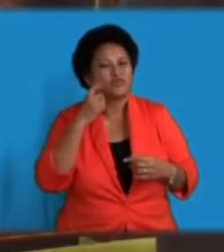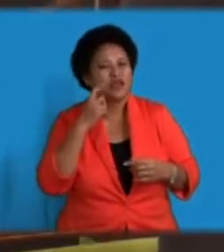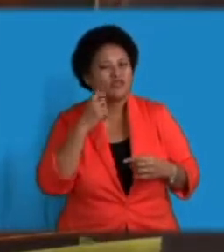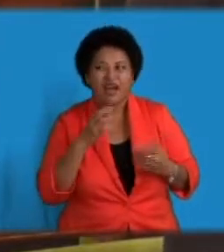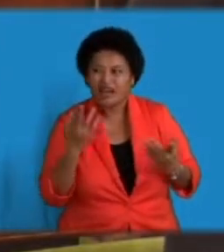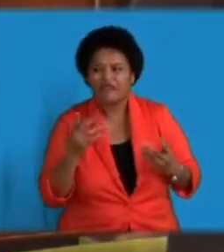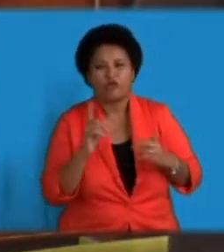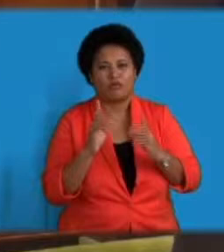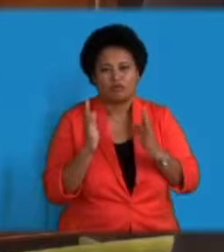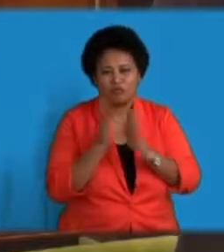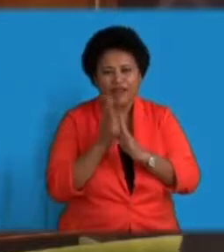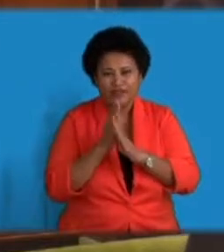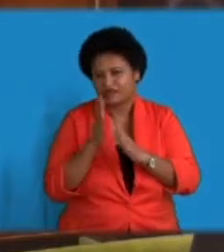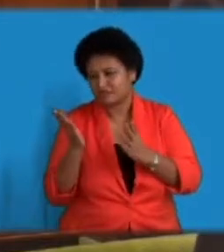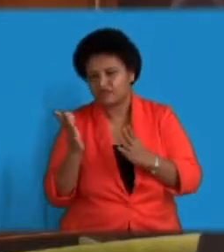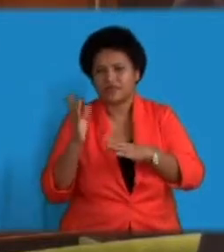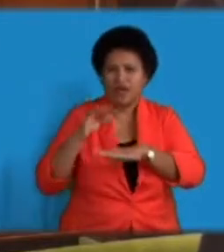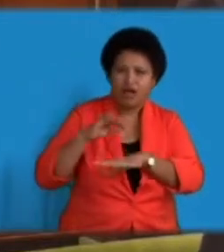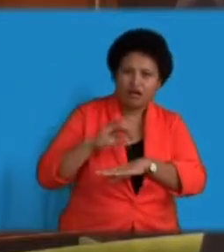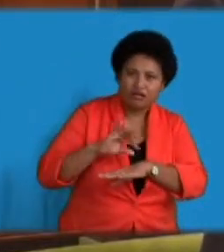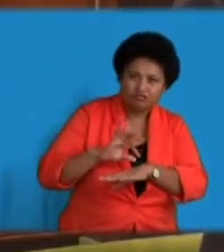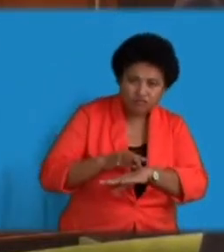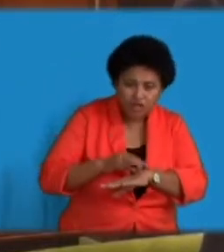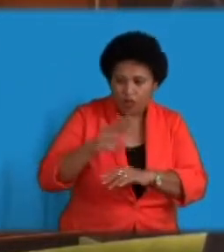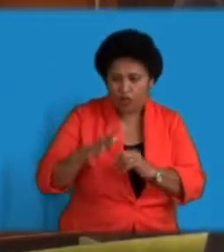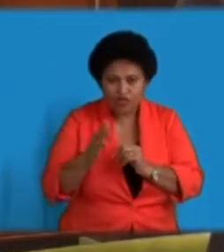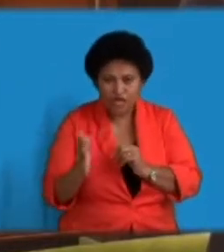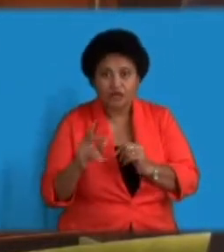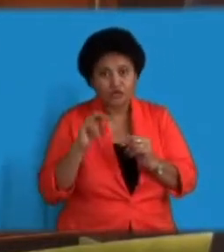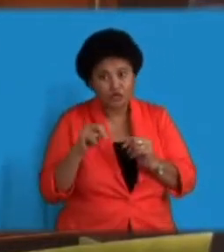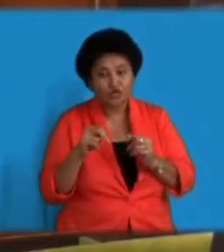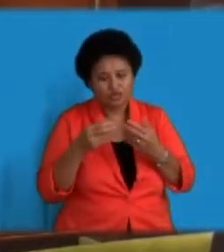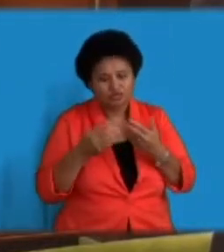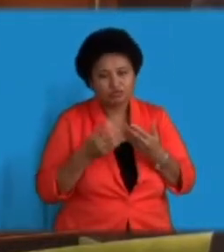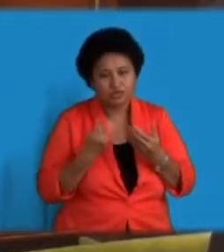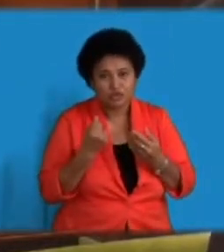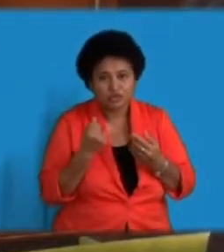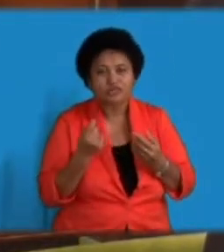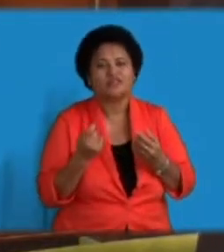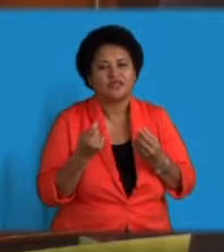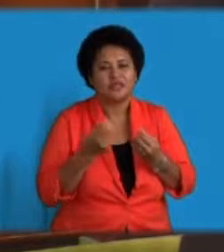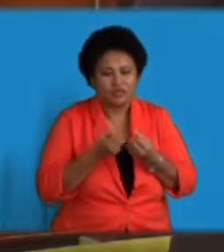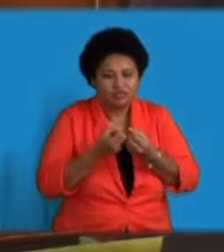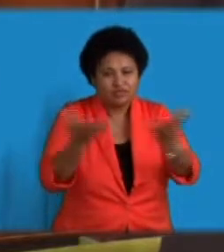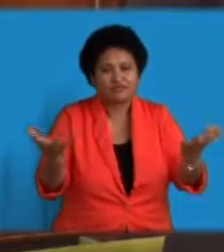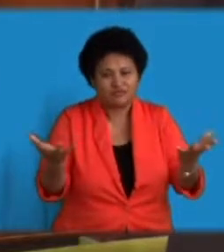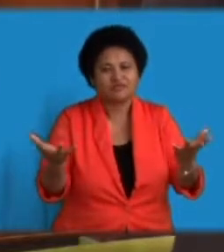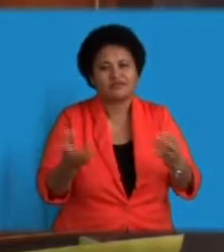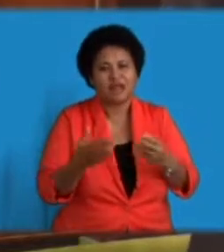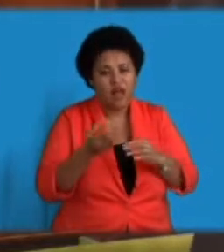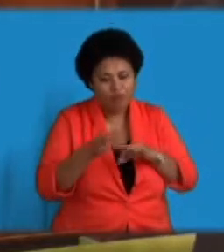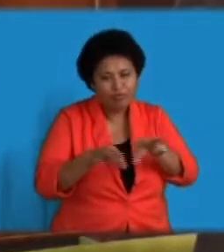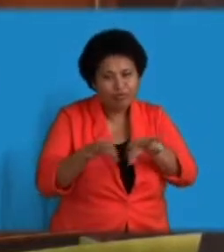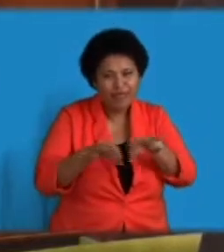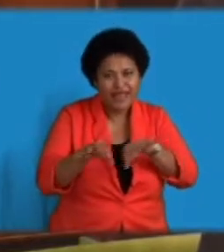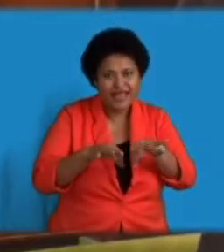investments into that. And very shortly, we'll be unveiling our plans for other like I said, Lautoka and CWM in terms